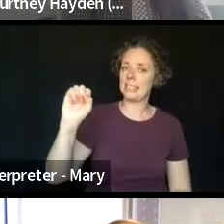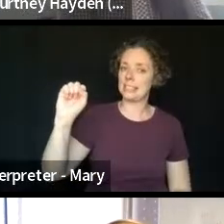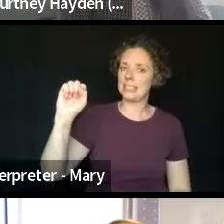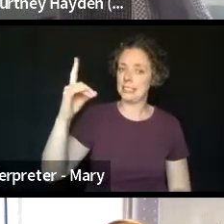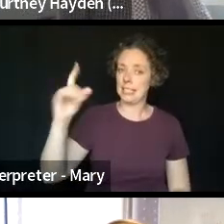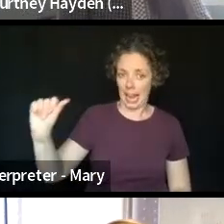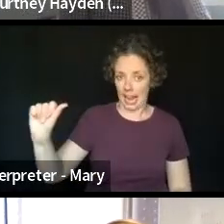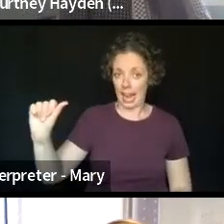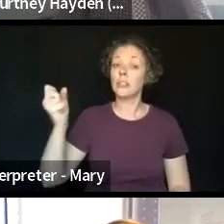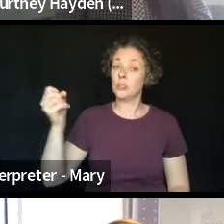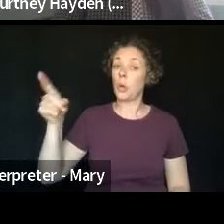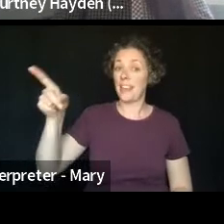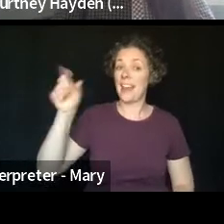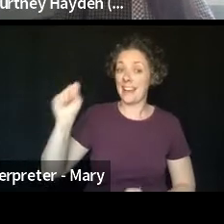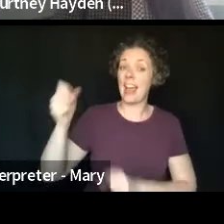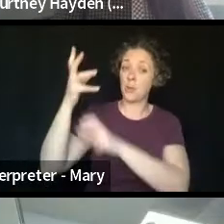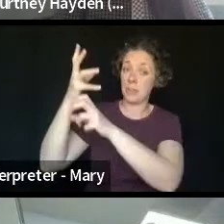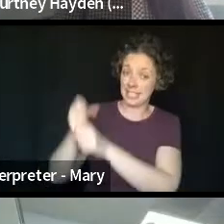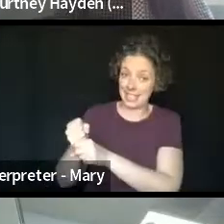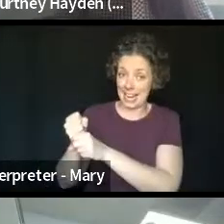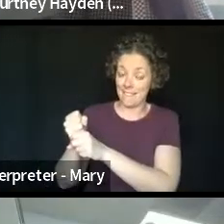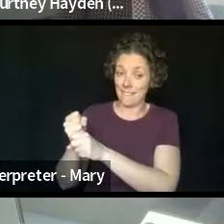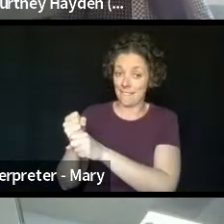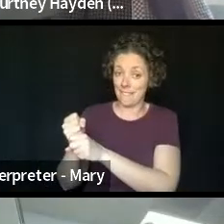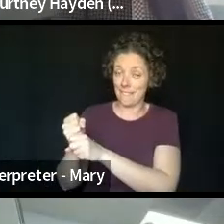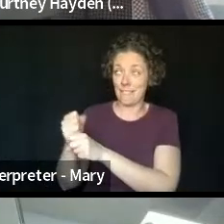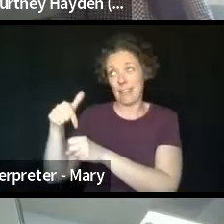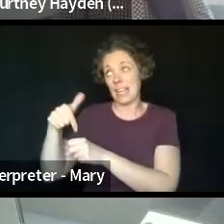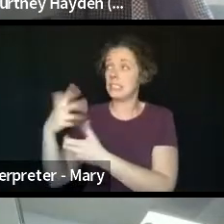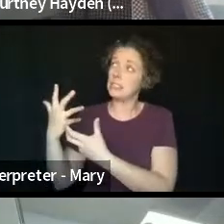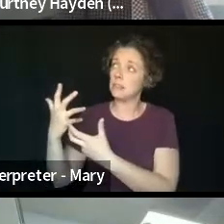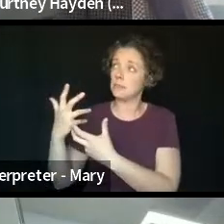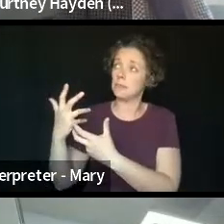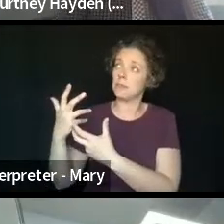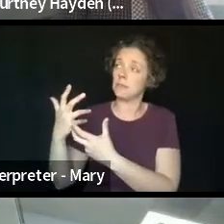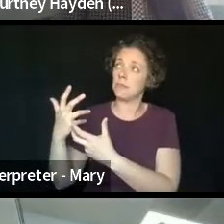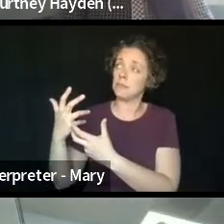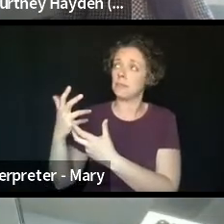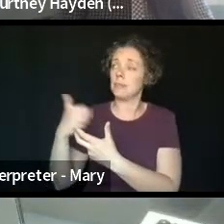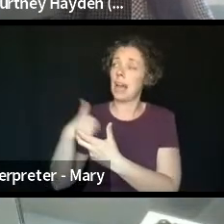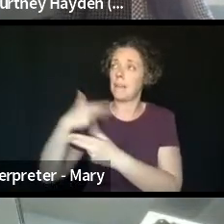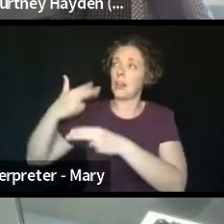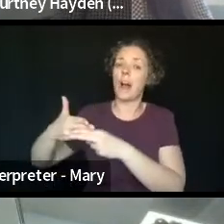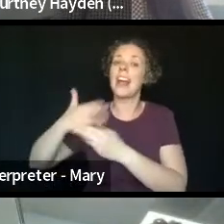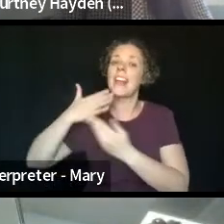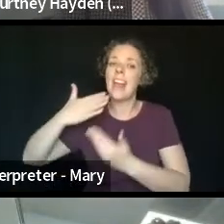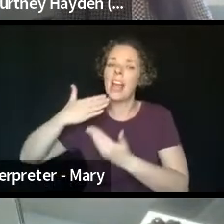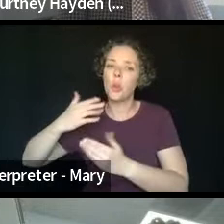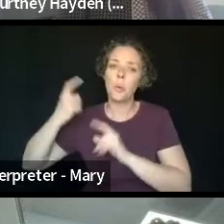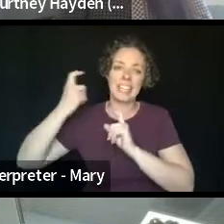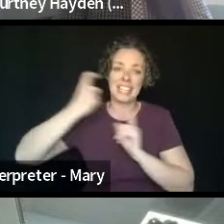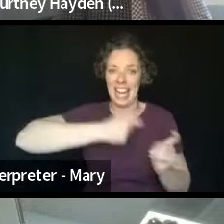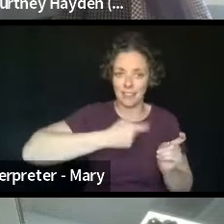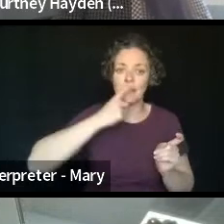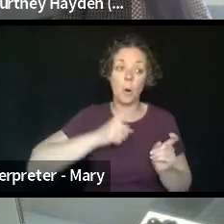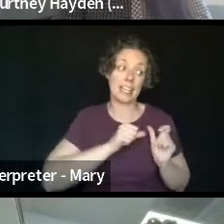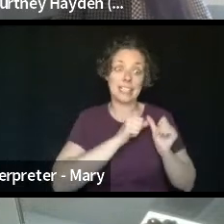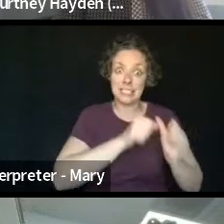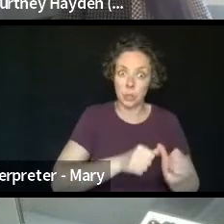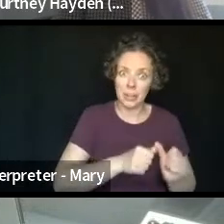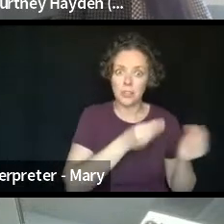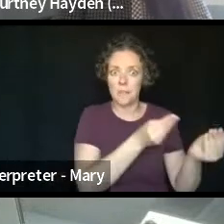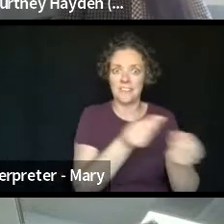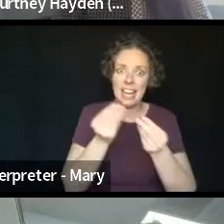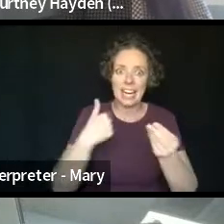they can receive this, I'm going to call it a thank you gift for continuing to feed us during this pandemic.